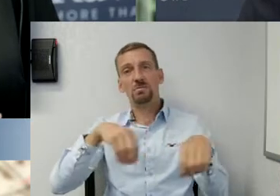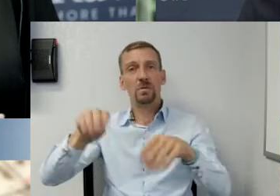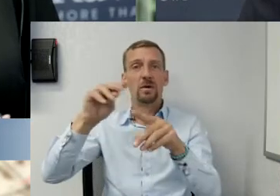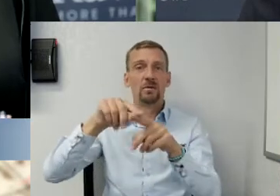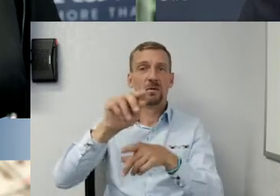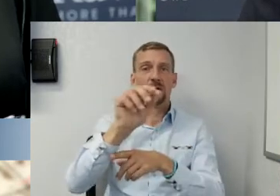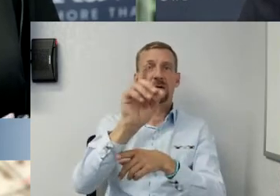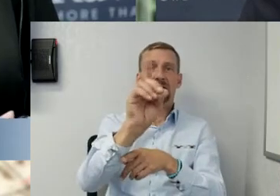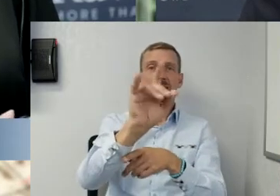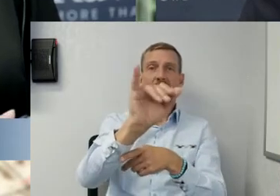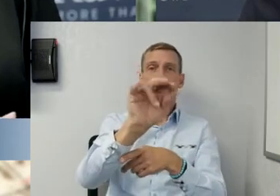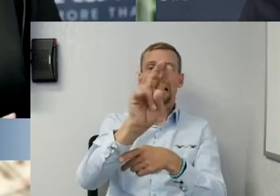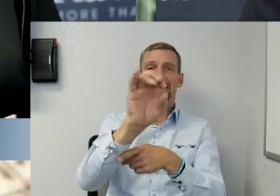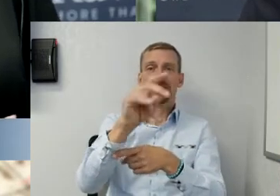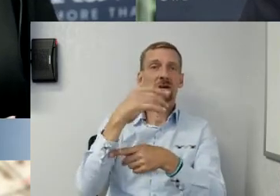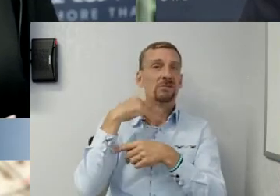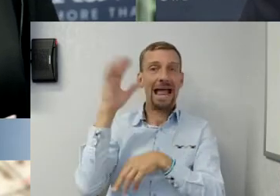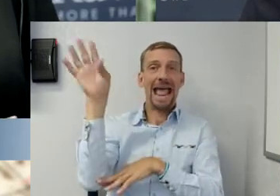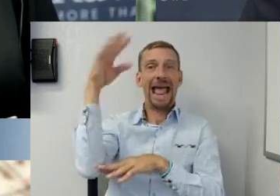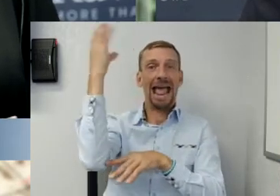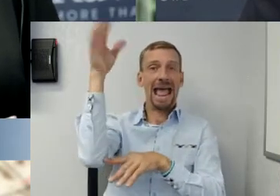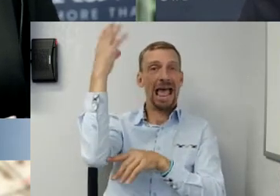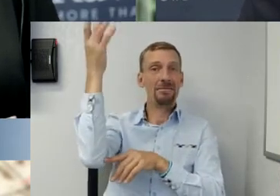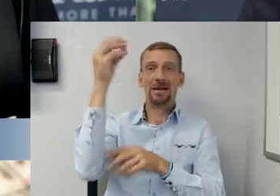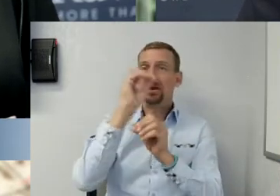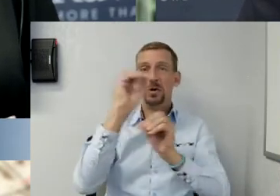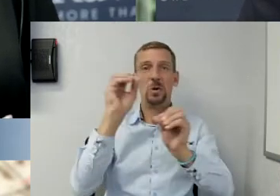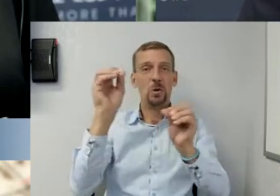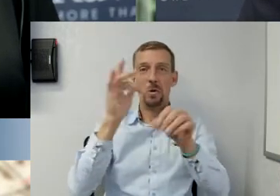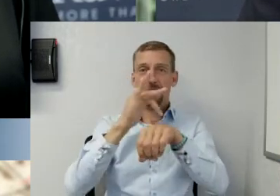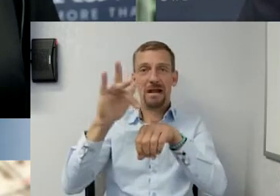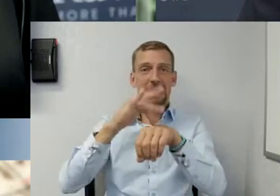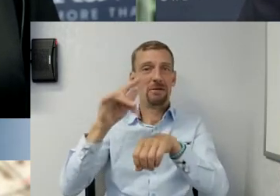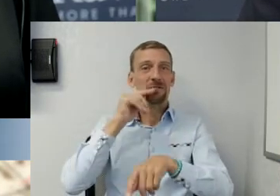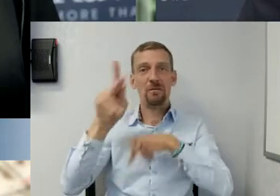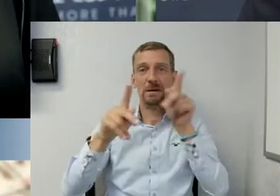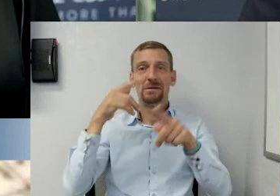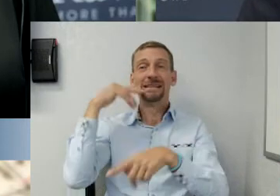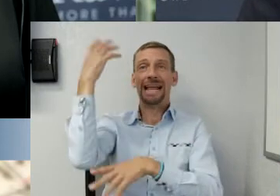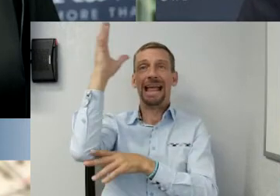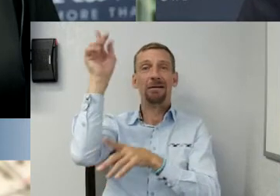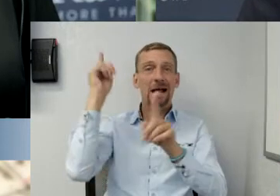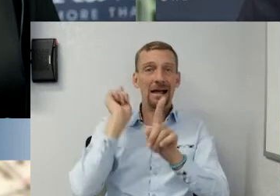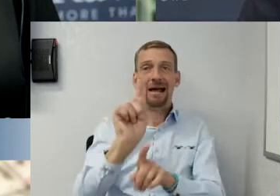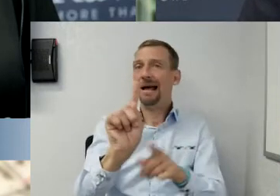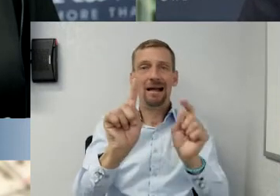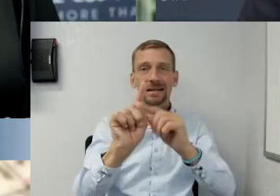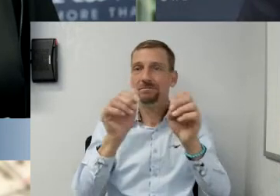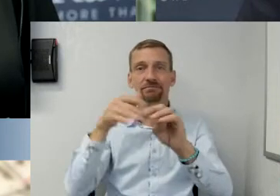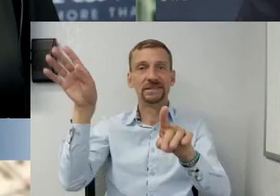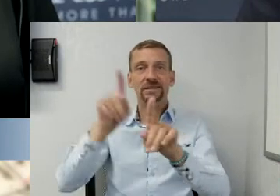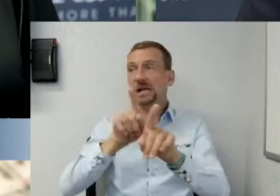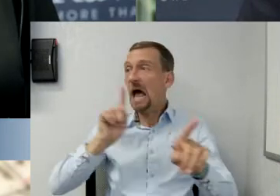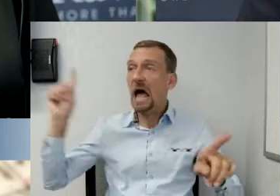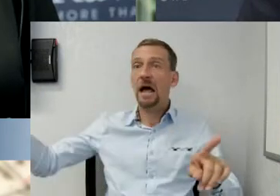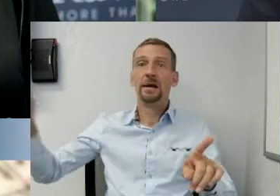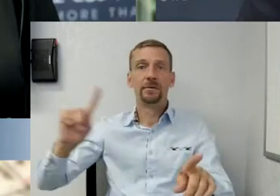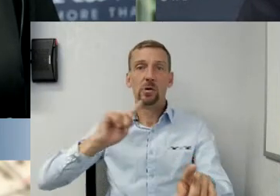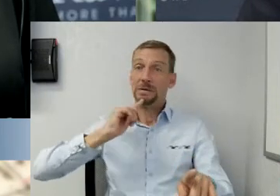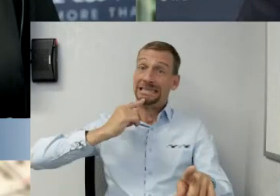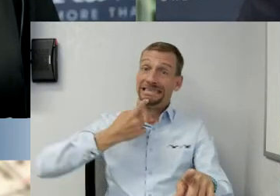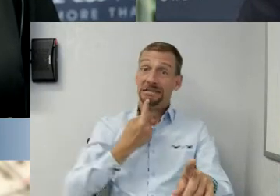turn ambulances away. They simply don't have an empty bed to admit patients. So it's pretty desperate down